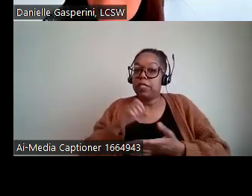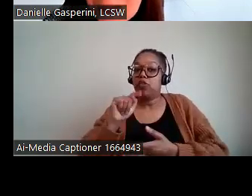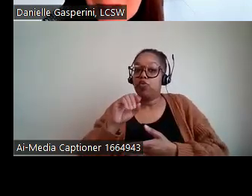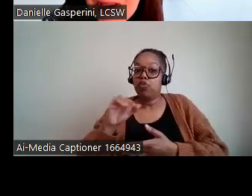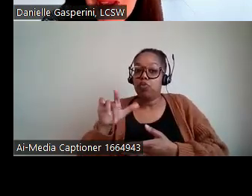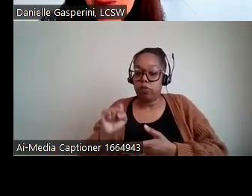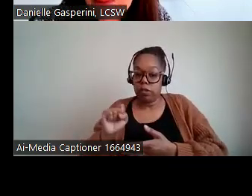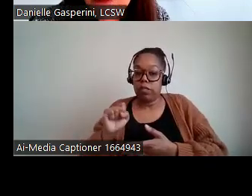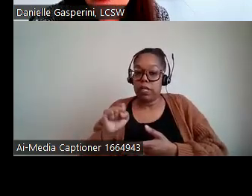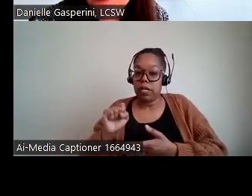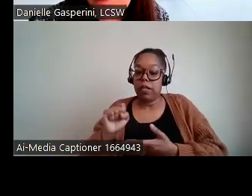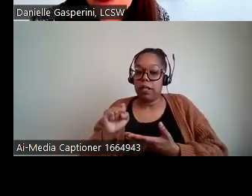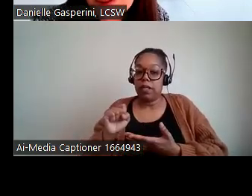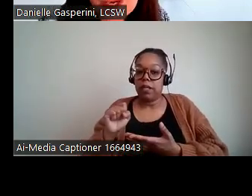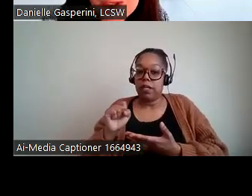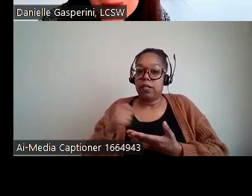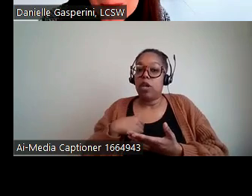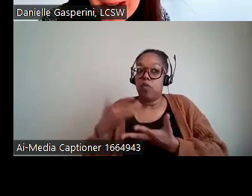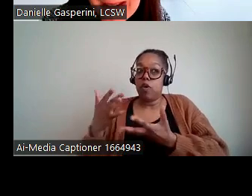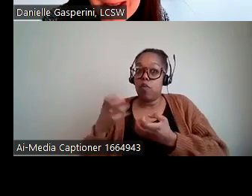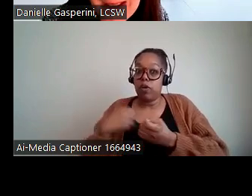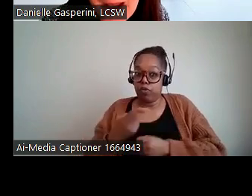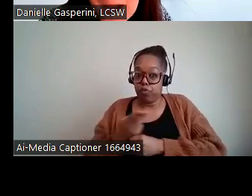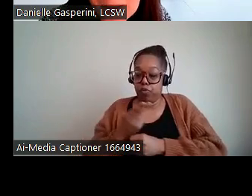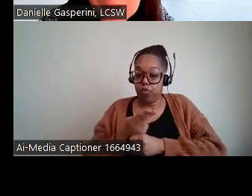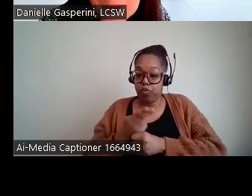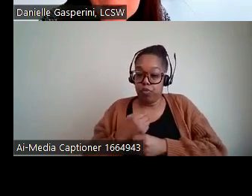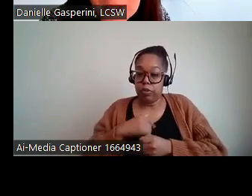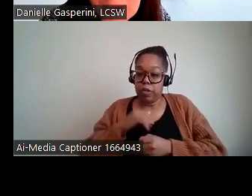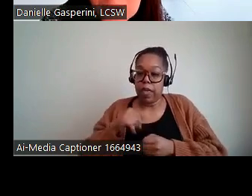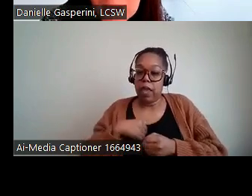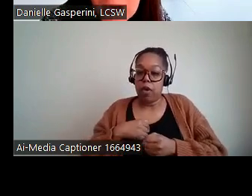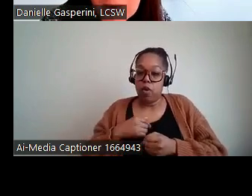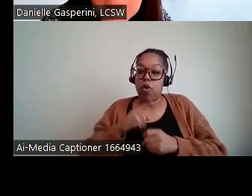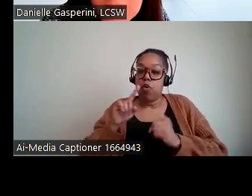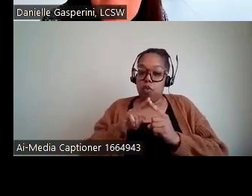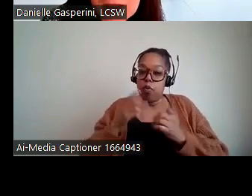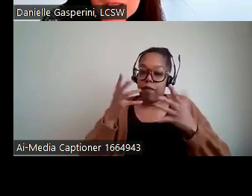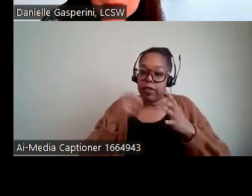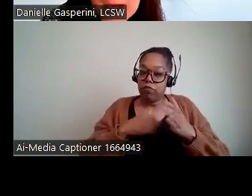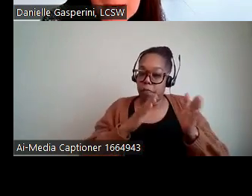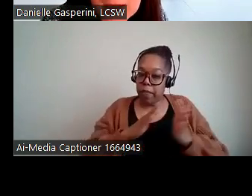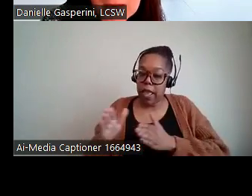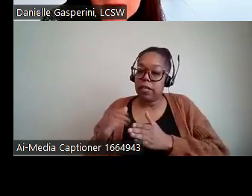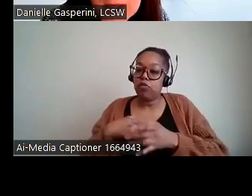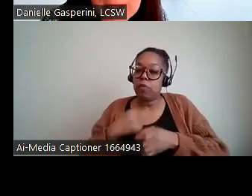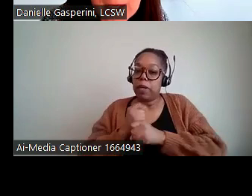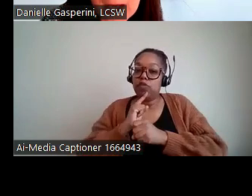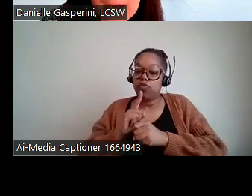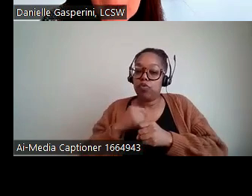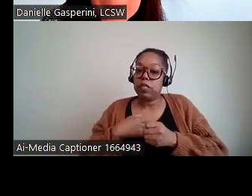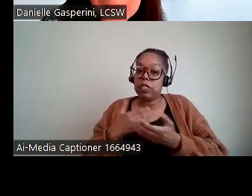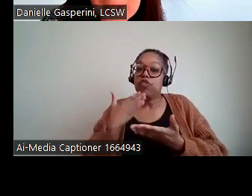those strengths and we want to use them when we're doing our treatment planning, so that we can make sure we have a solid plan that